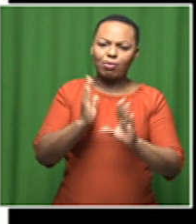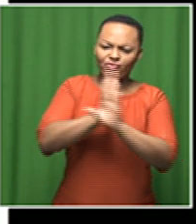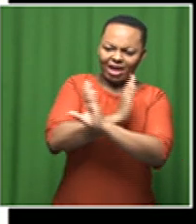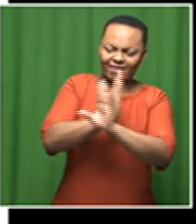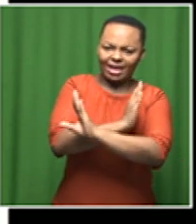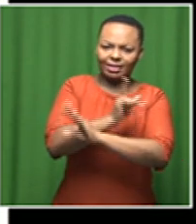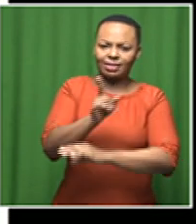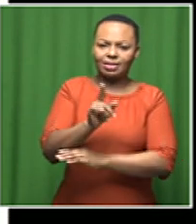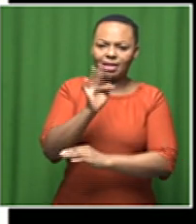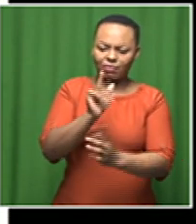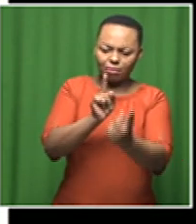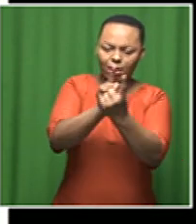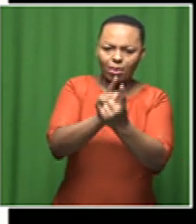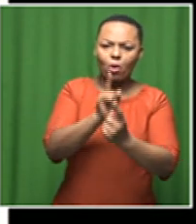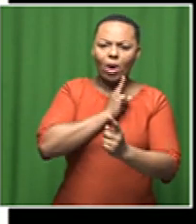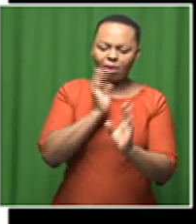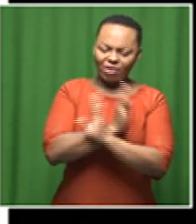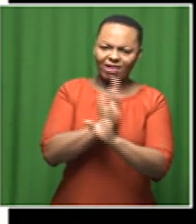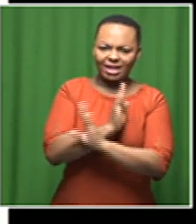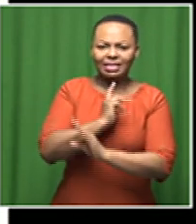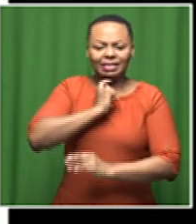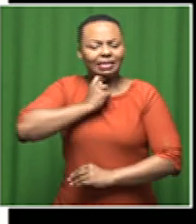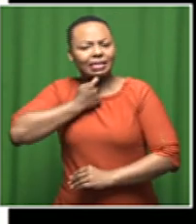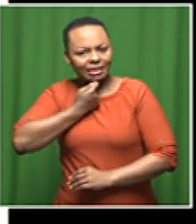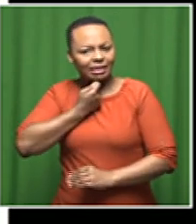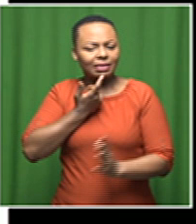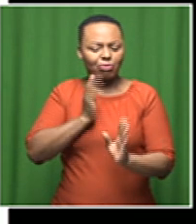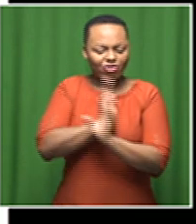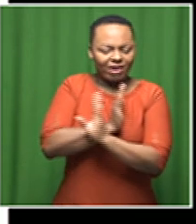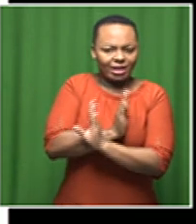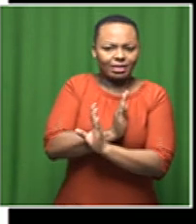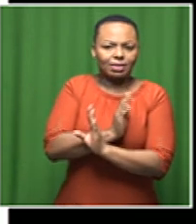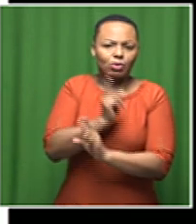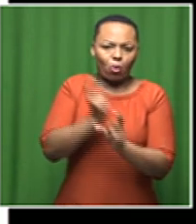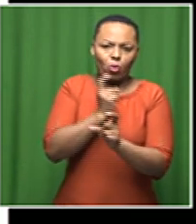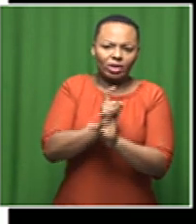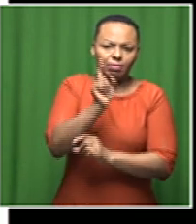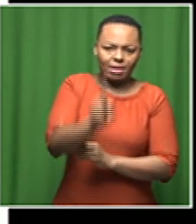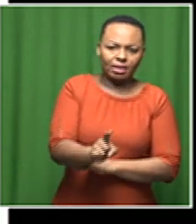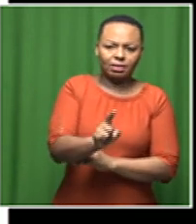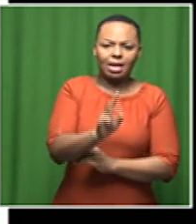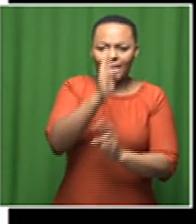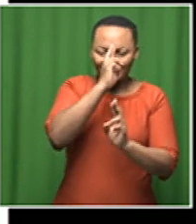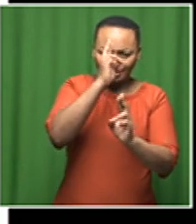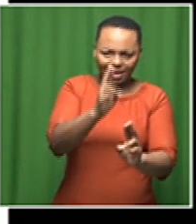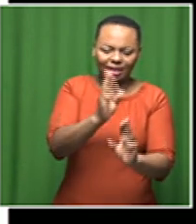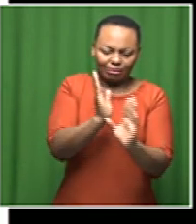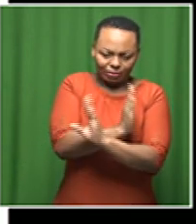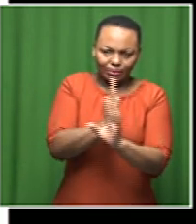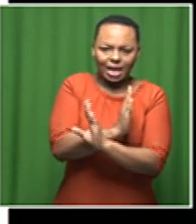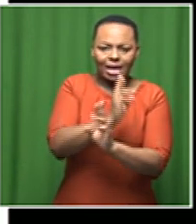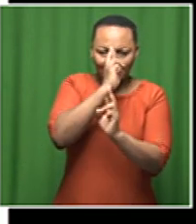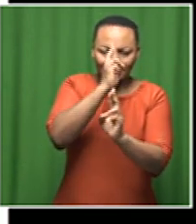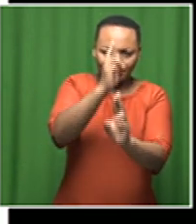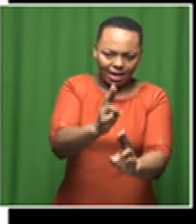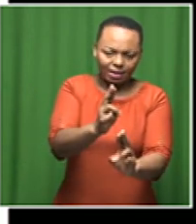and her confidentiality or his confidentiality needs to be treated, to be respected, I'm sorry. And they need